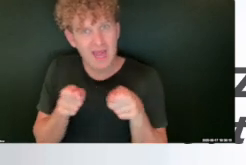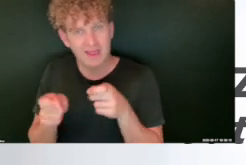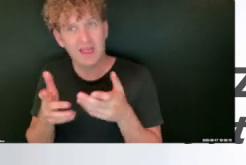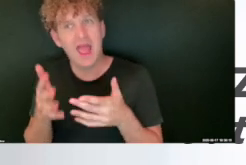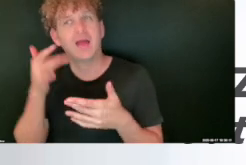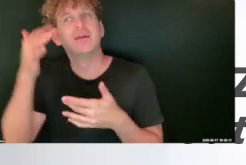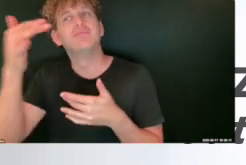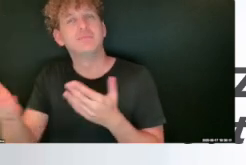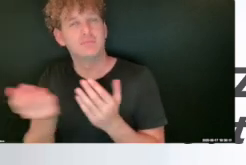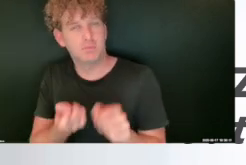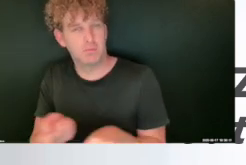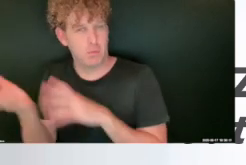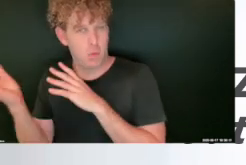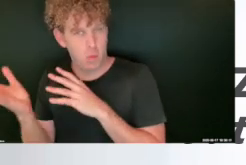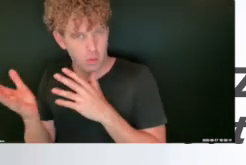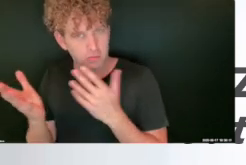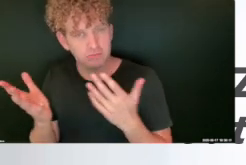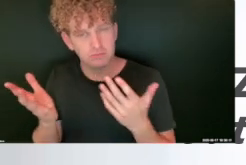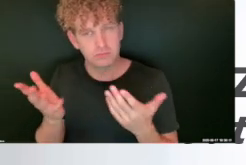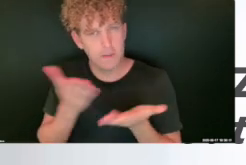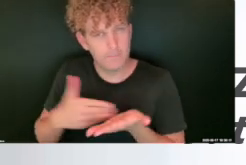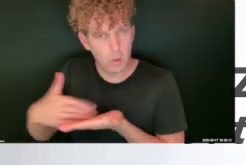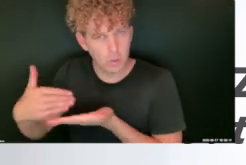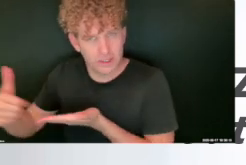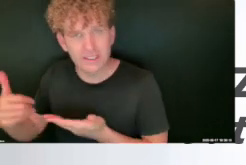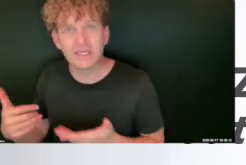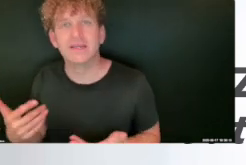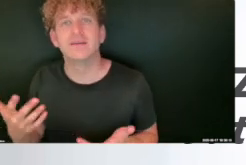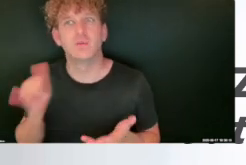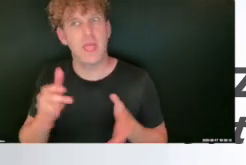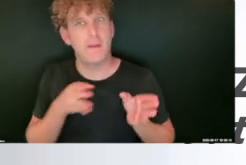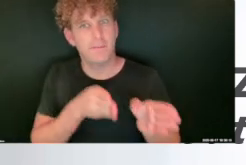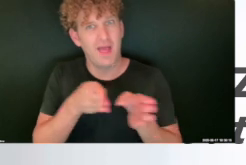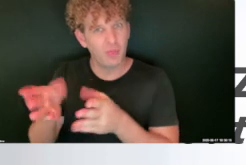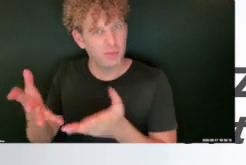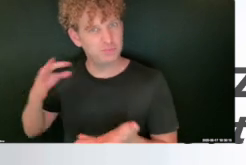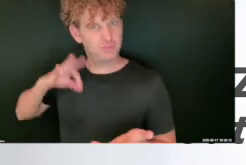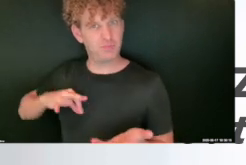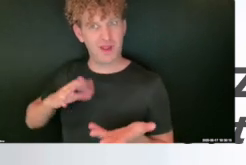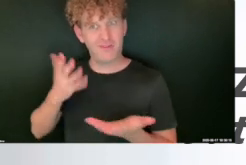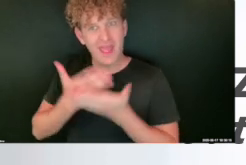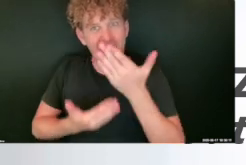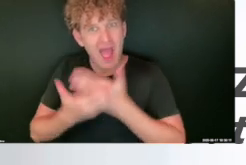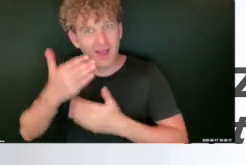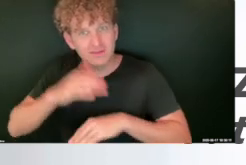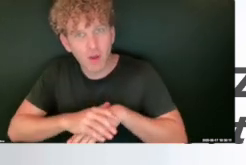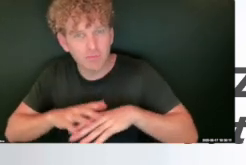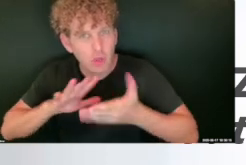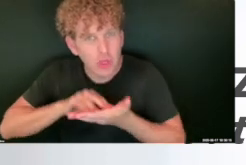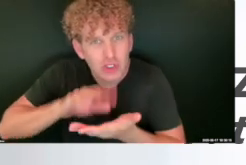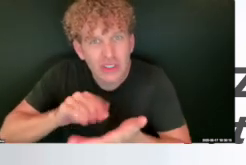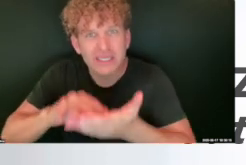2D, recycling. Recycling critical components that are no longer suitable for pathways A through C ensures